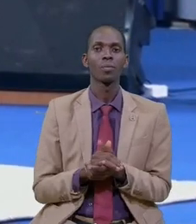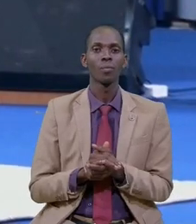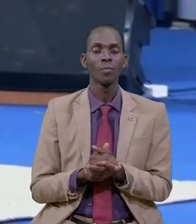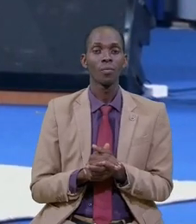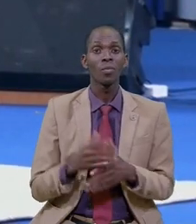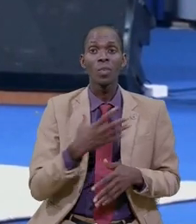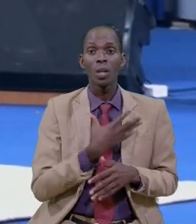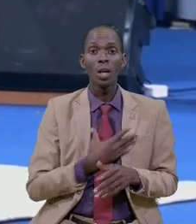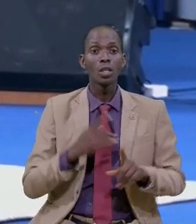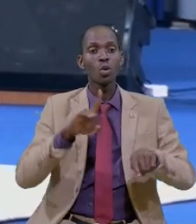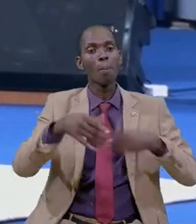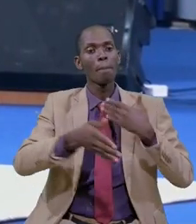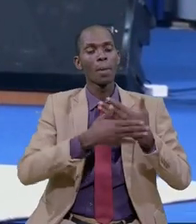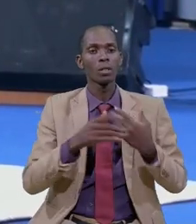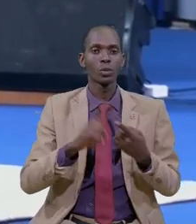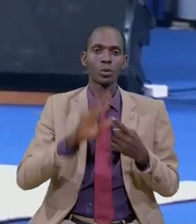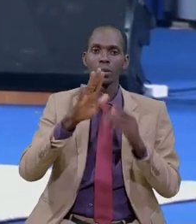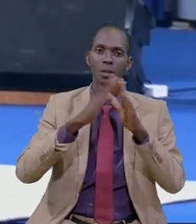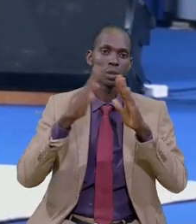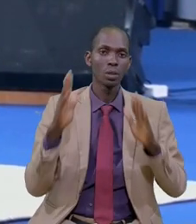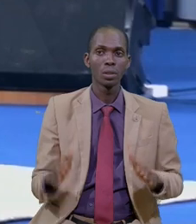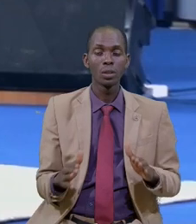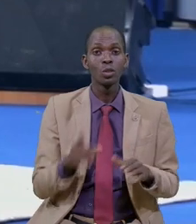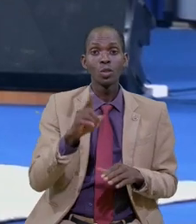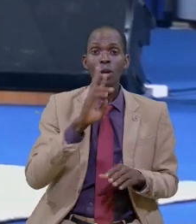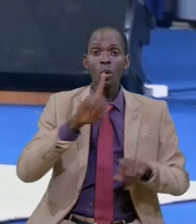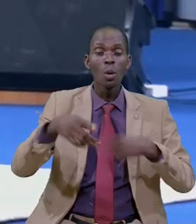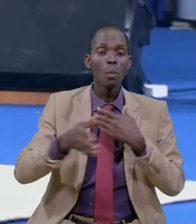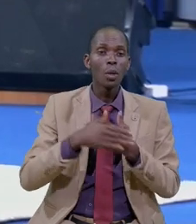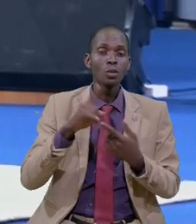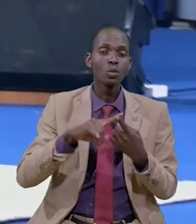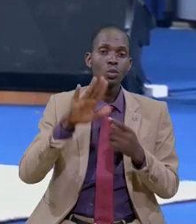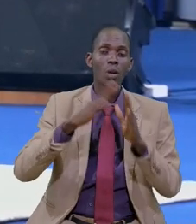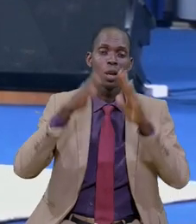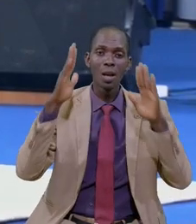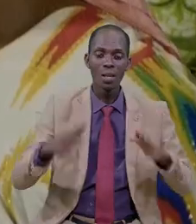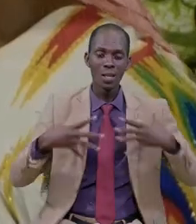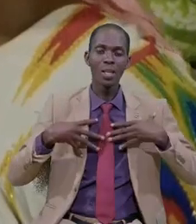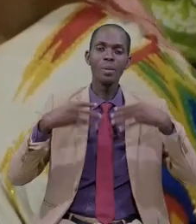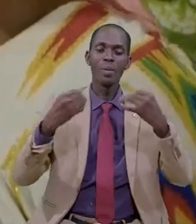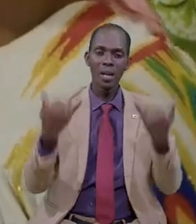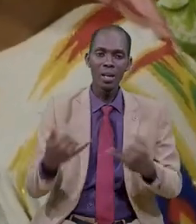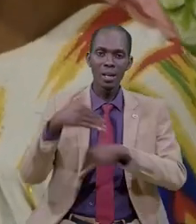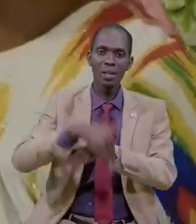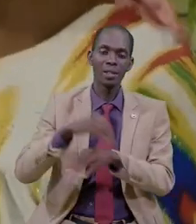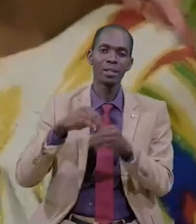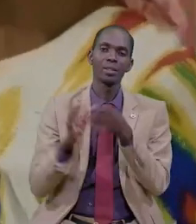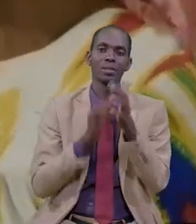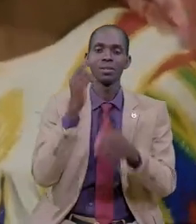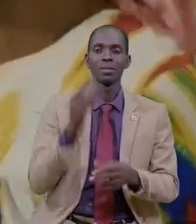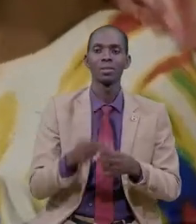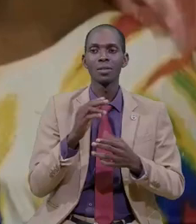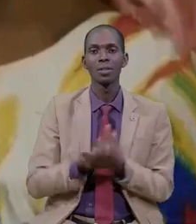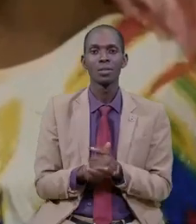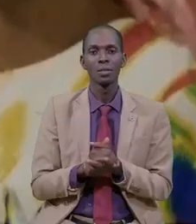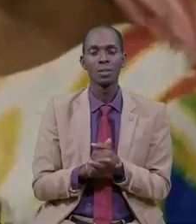back to your house. Et retourne chez toi. You're going back to your house healed tonight. Tu repartiras chez toi guéri ce soir. Look